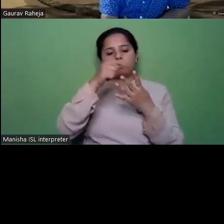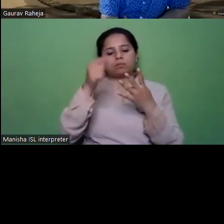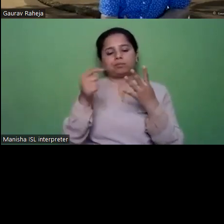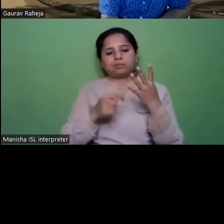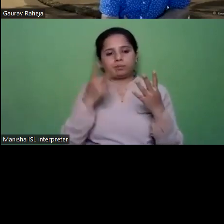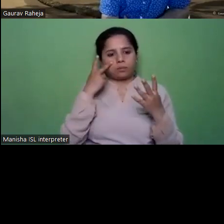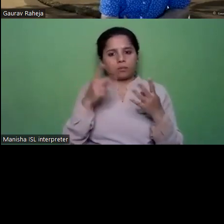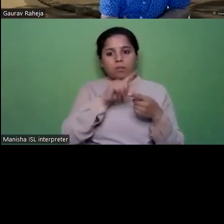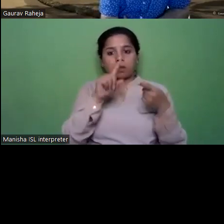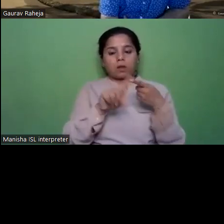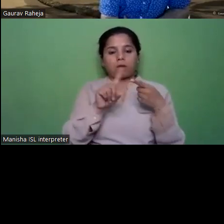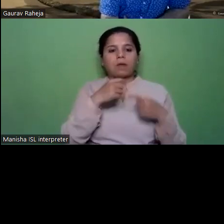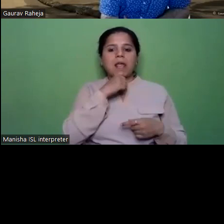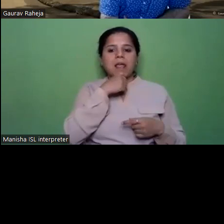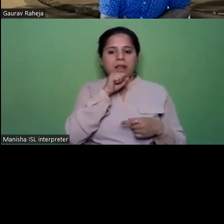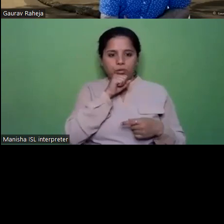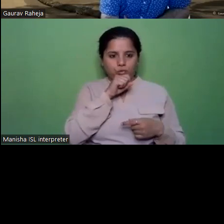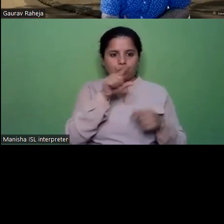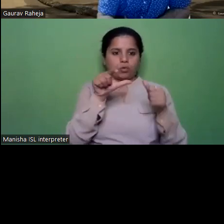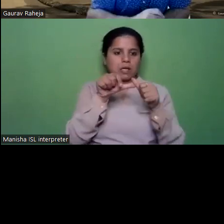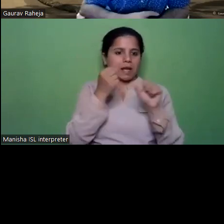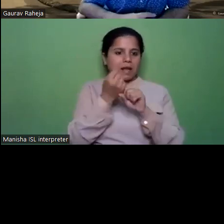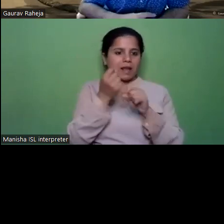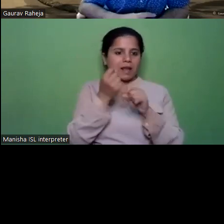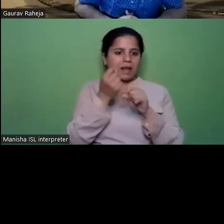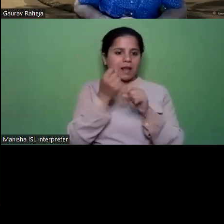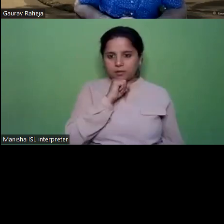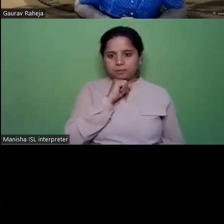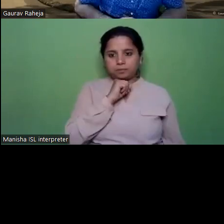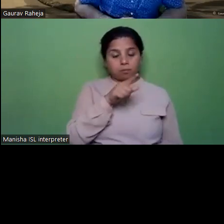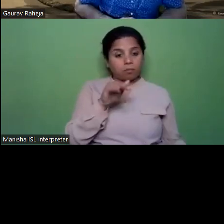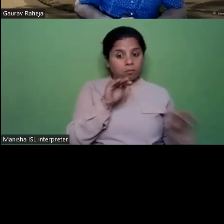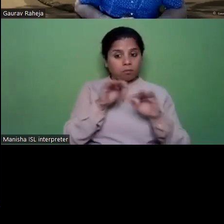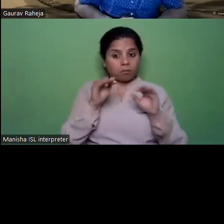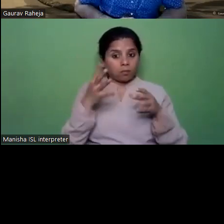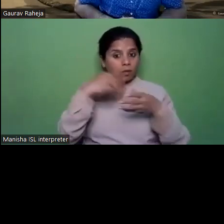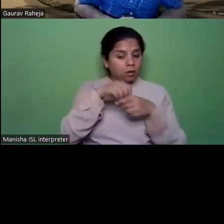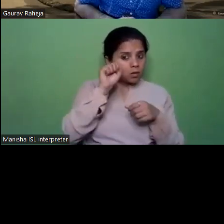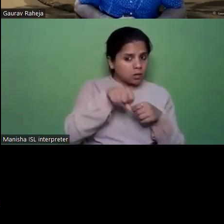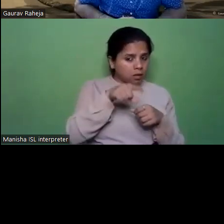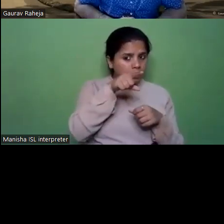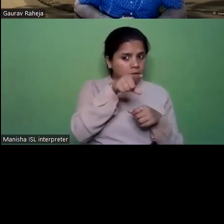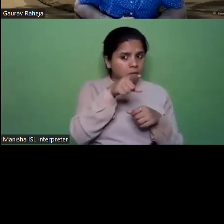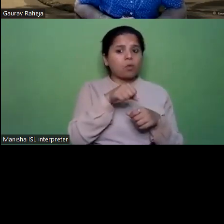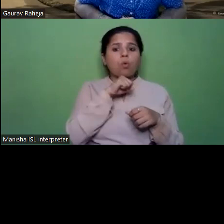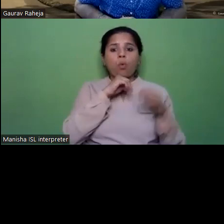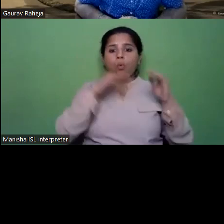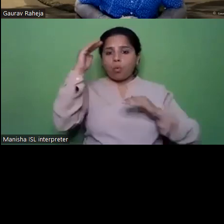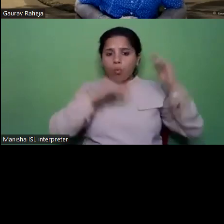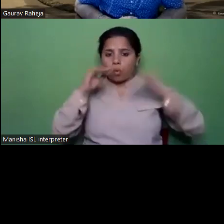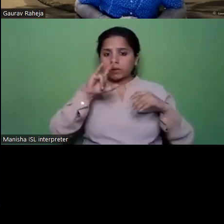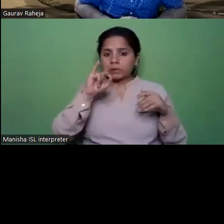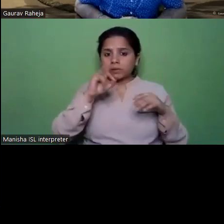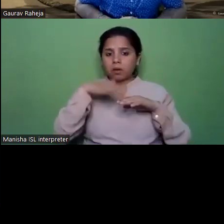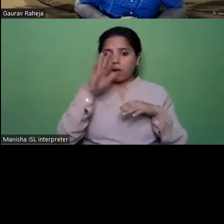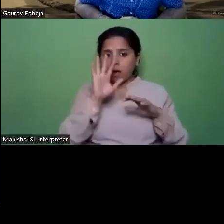is a lens of age. Does it include children? Does it include elderly in